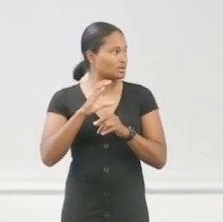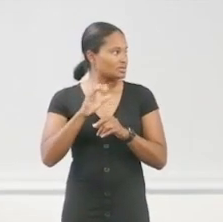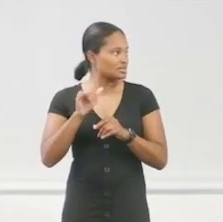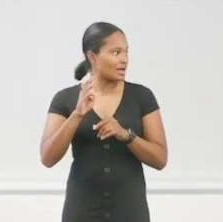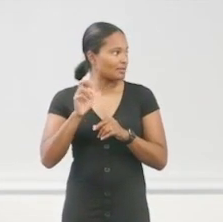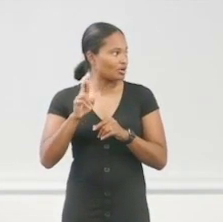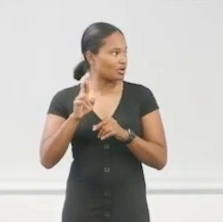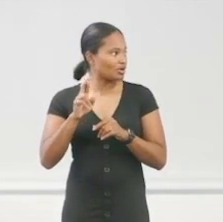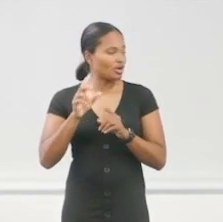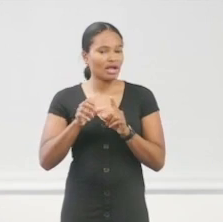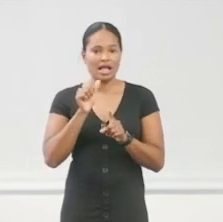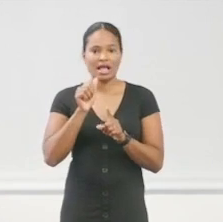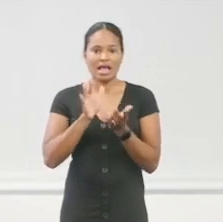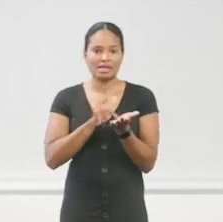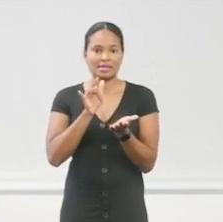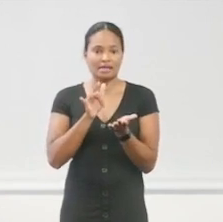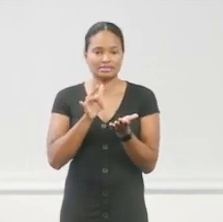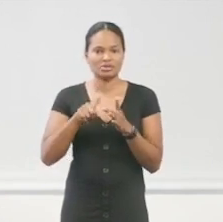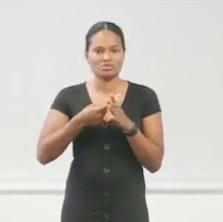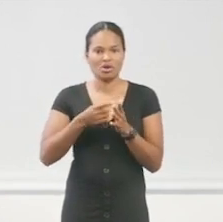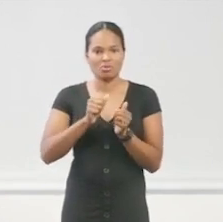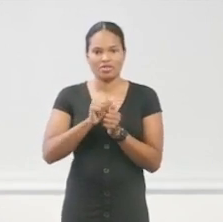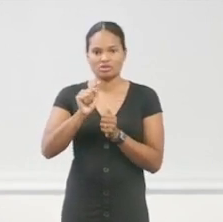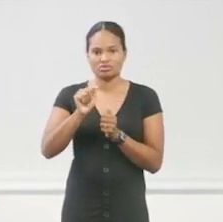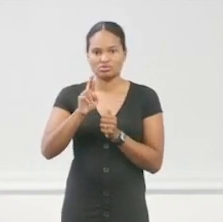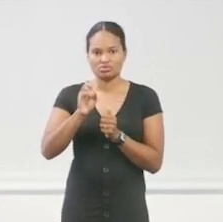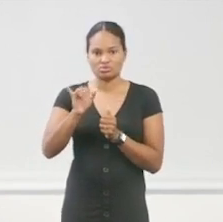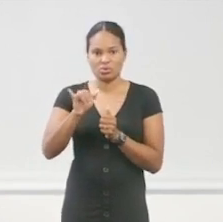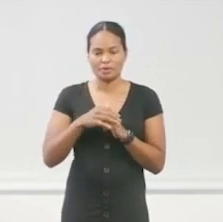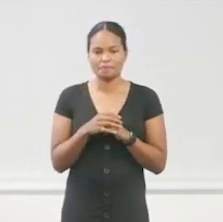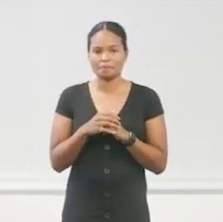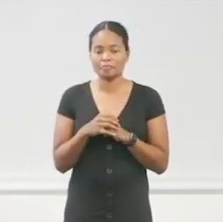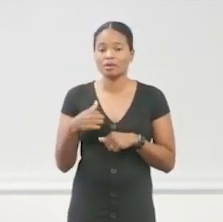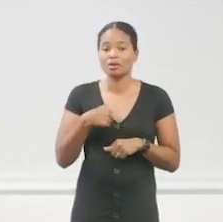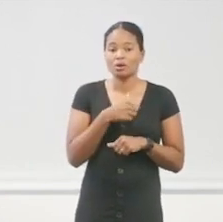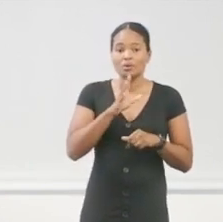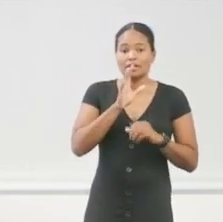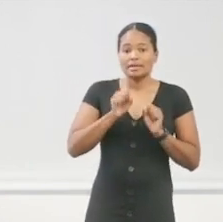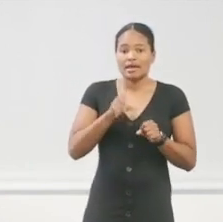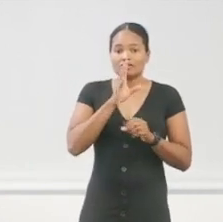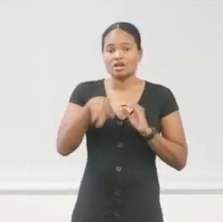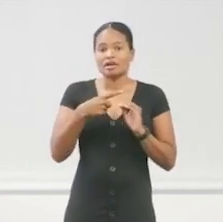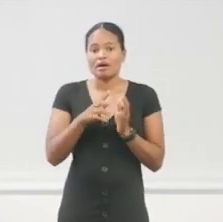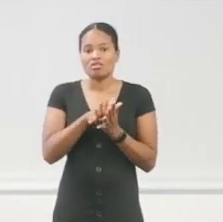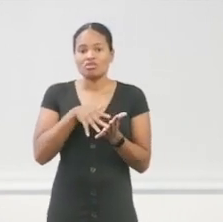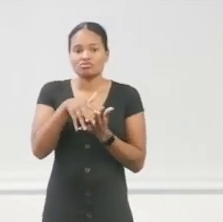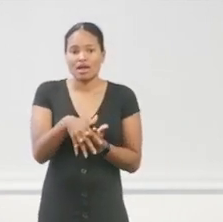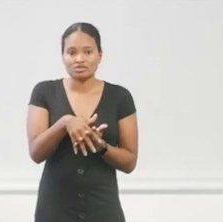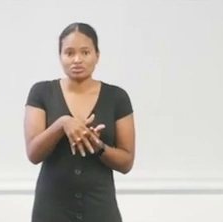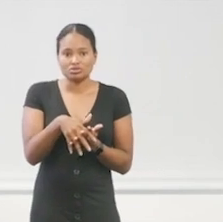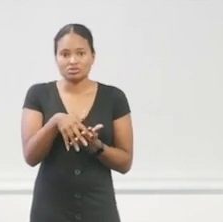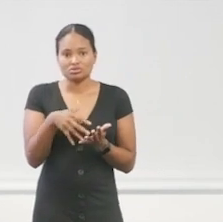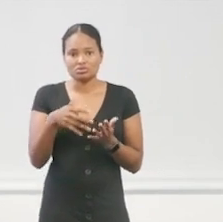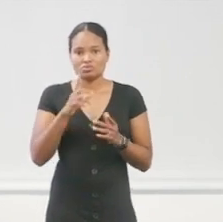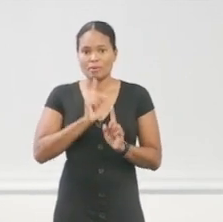Troy, and then we'll go to the other two. Well, we could talk about from a grassroots approach, and that's what our engagement personnel are